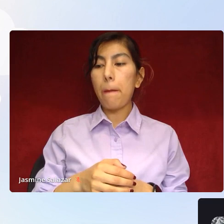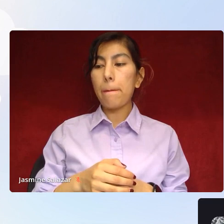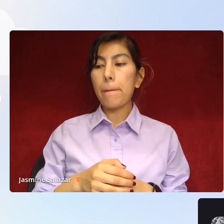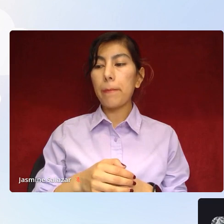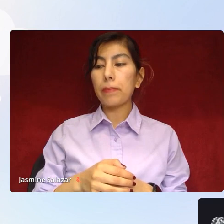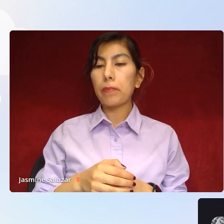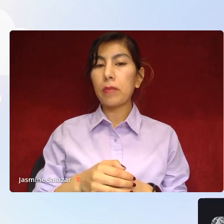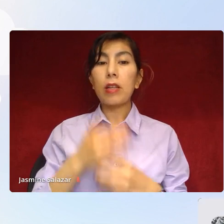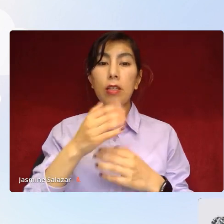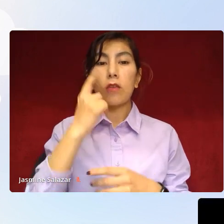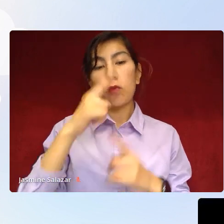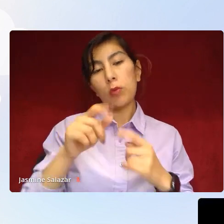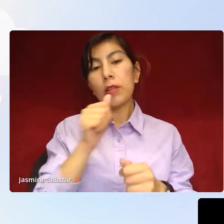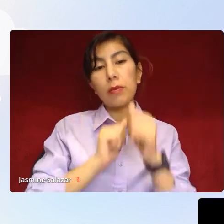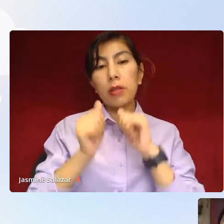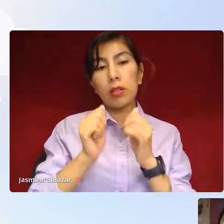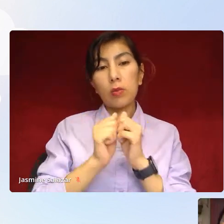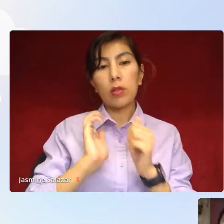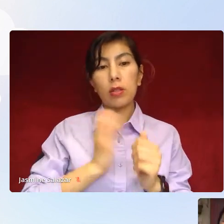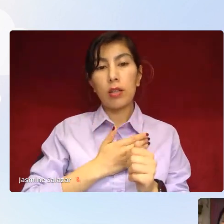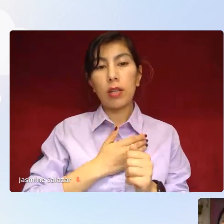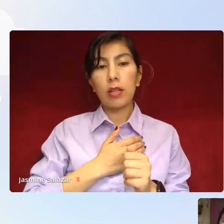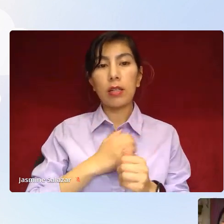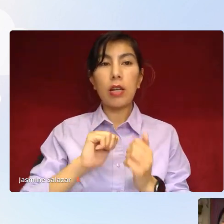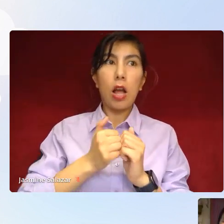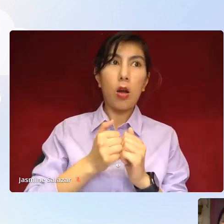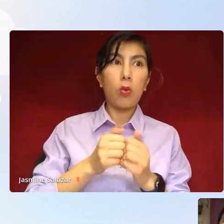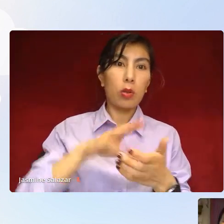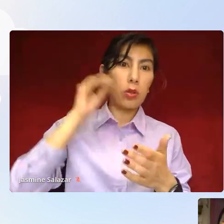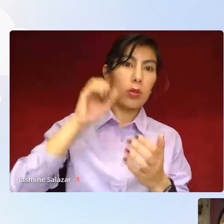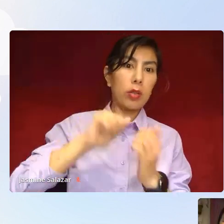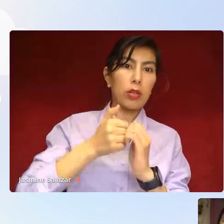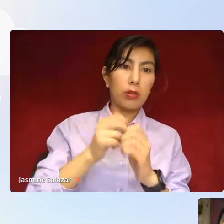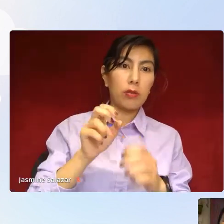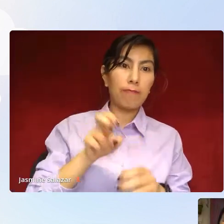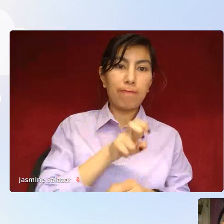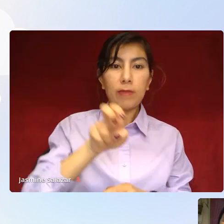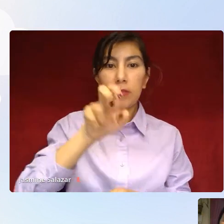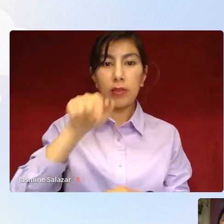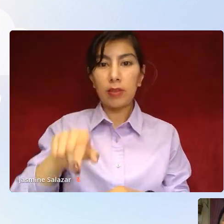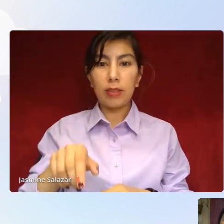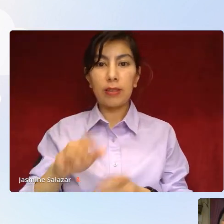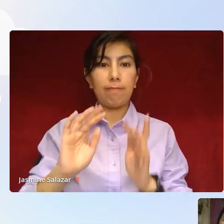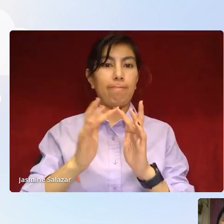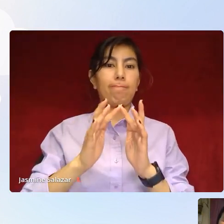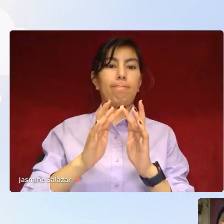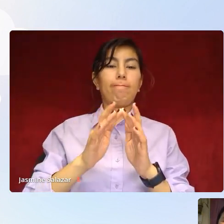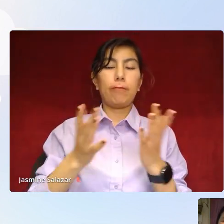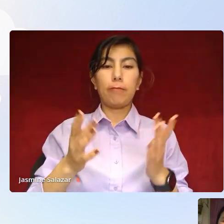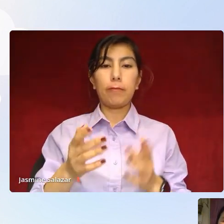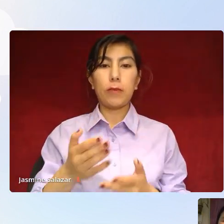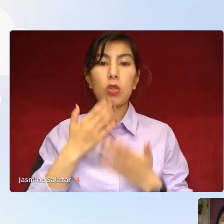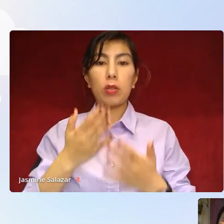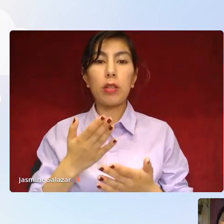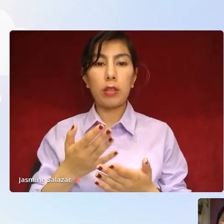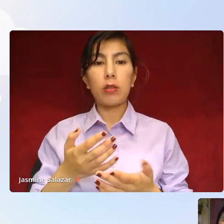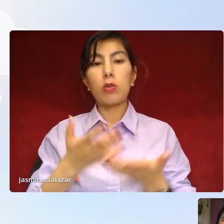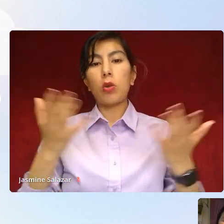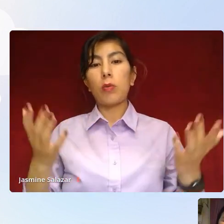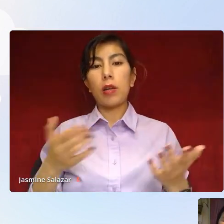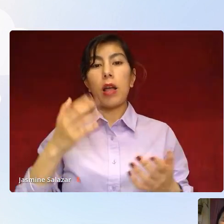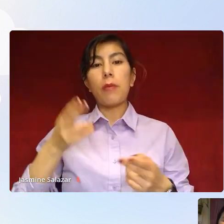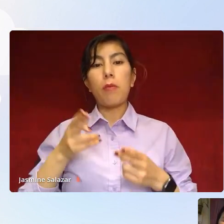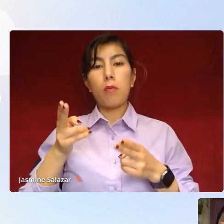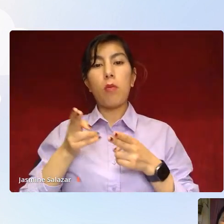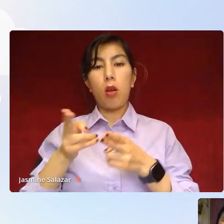and as we learn our way around this new platform together. So thank you all very much. I am honored to welcome you all to